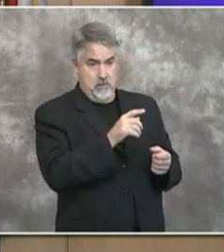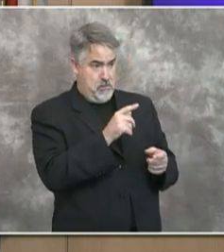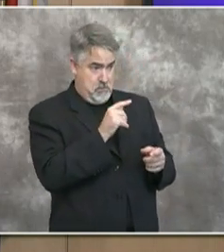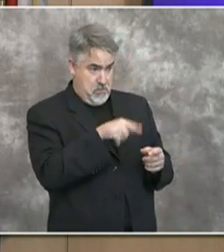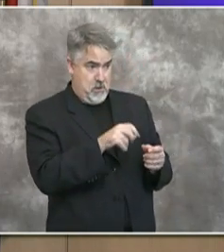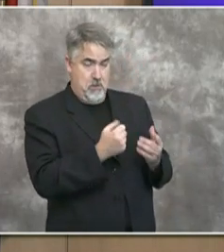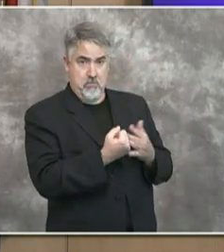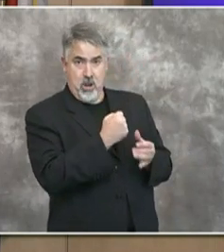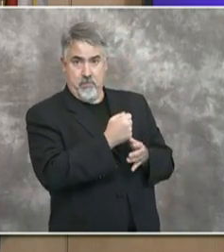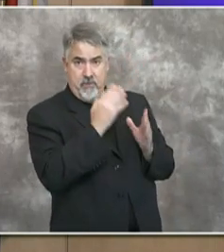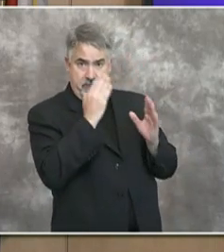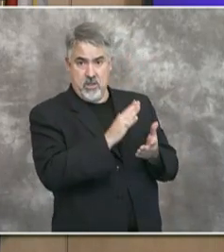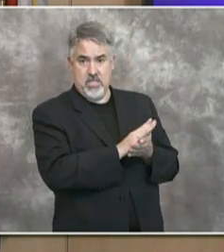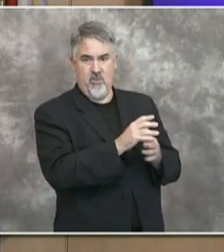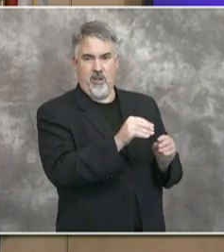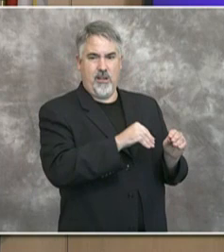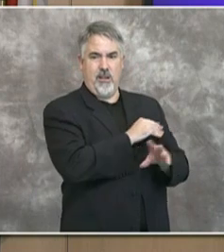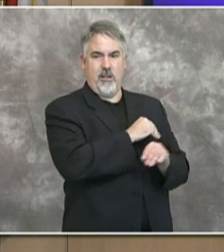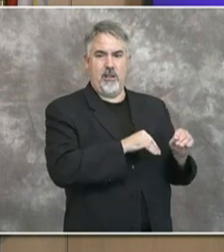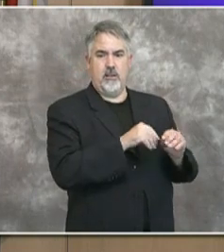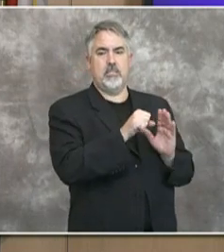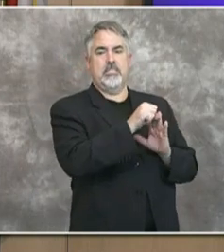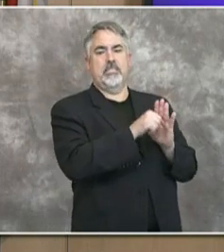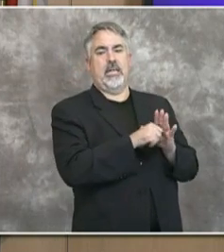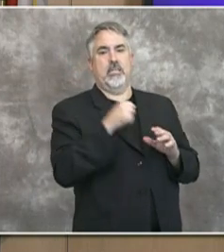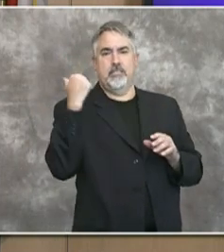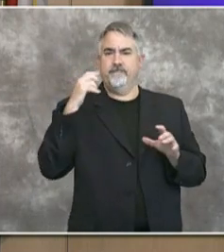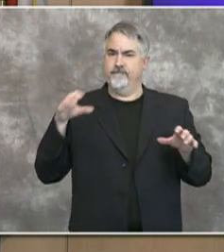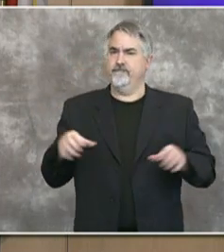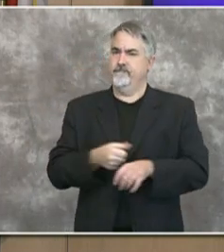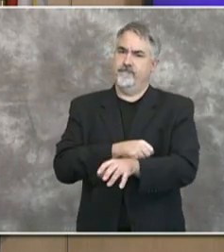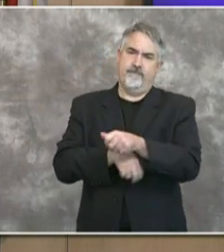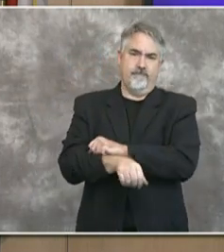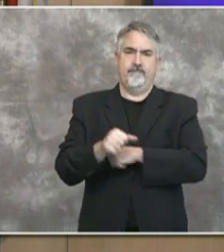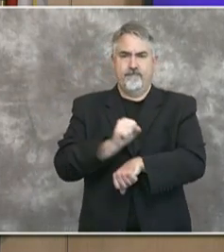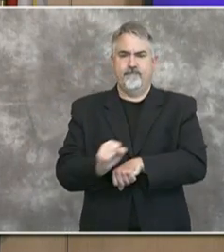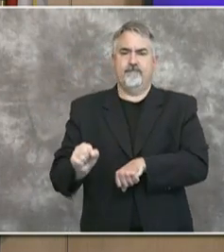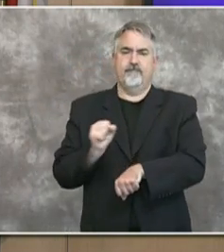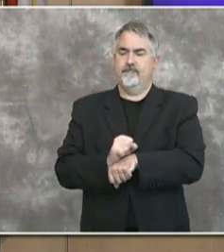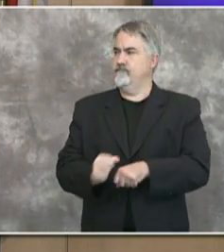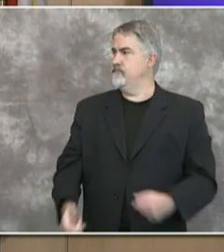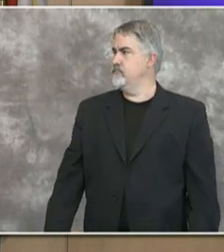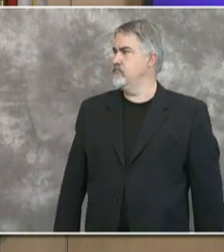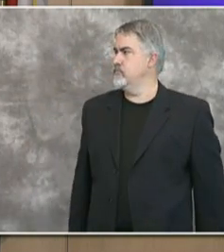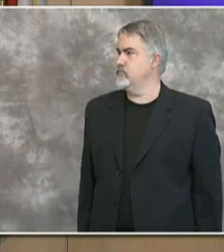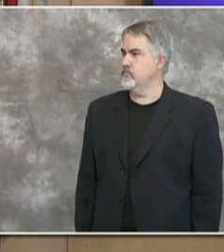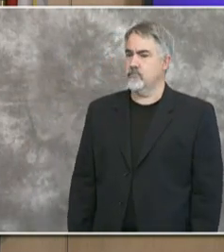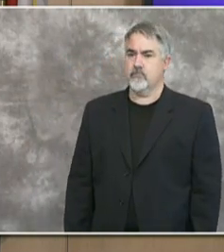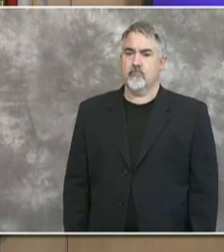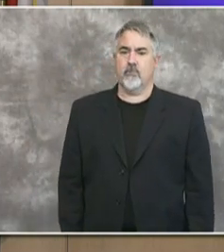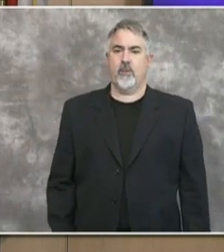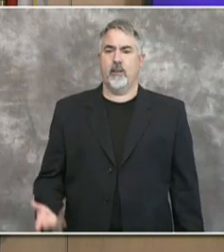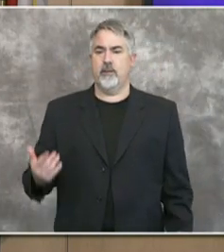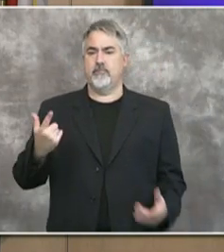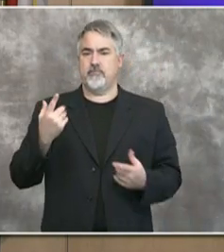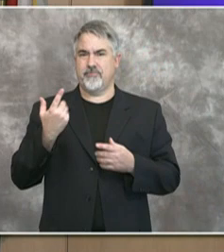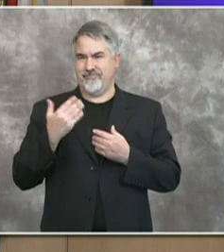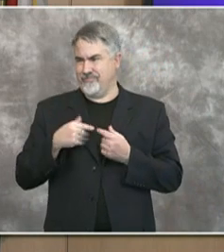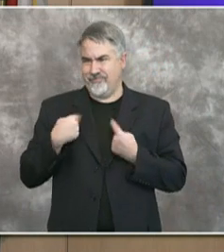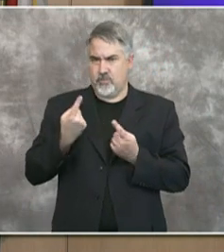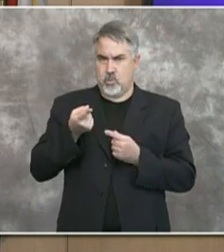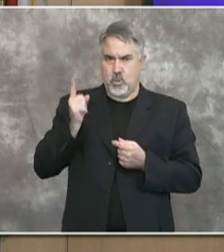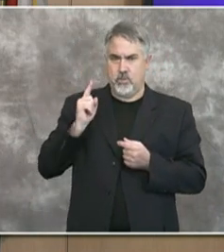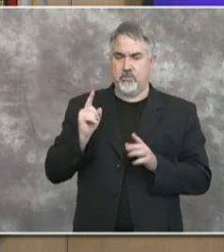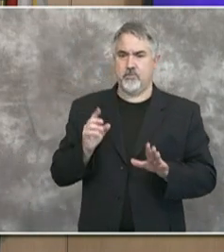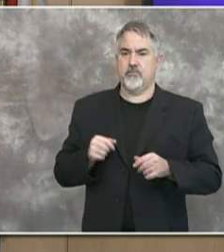for everything else they're doing. And so the state has been very proactive. Again, it was much less than a week ago. We engaged them for the first time